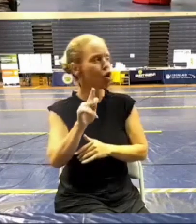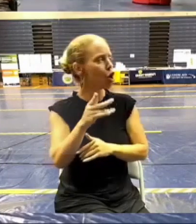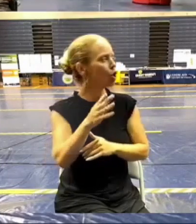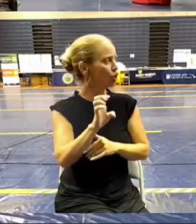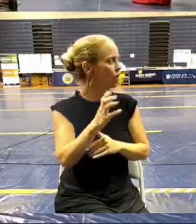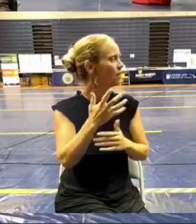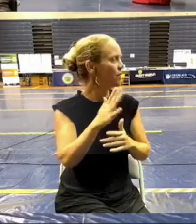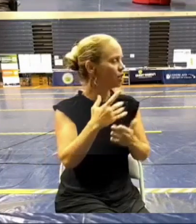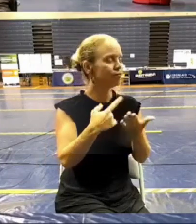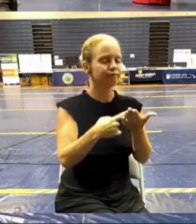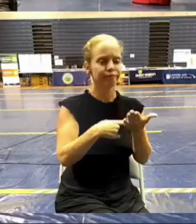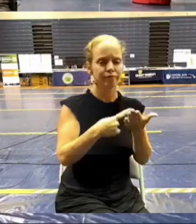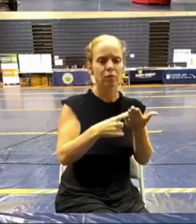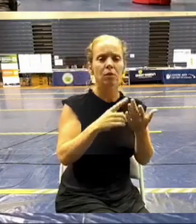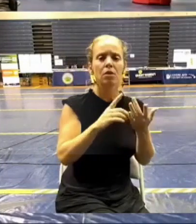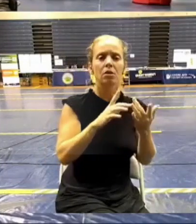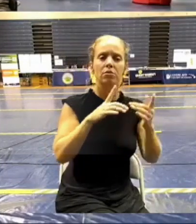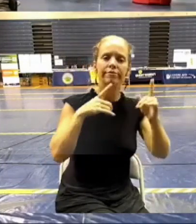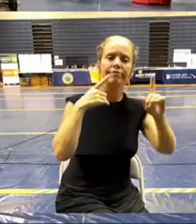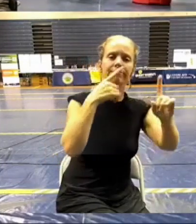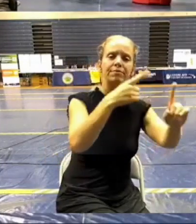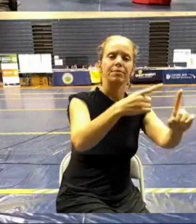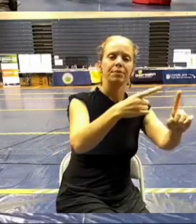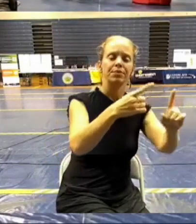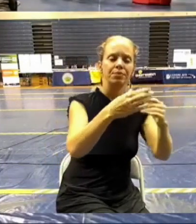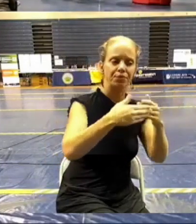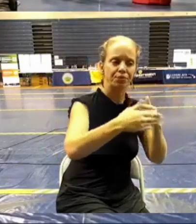did a pretty good brief of kind of where we're headed.